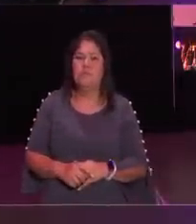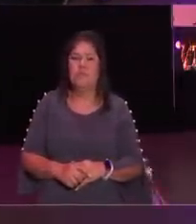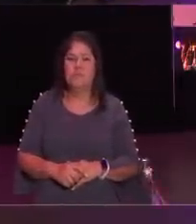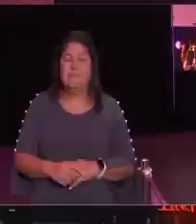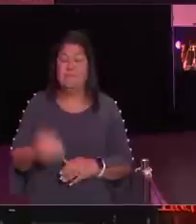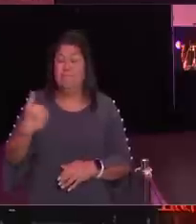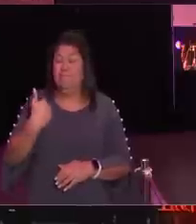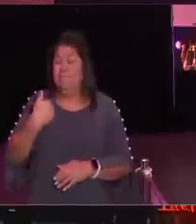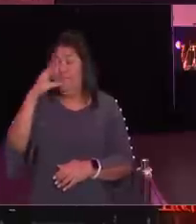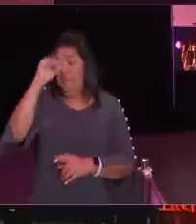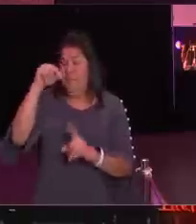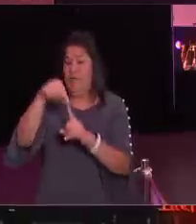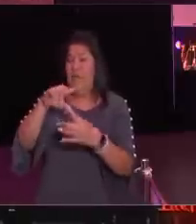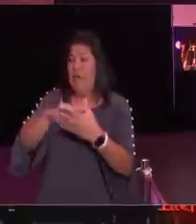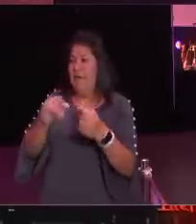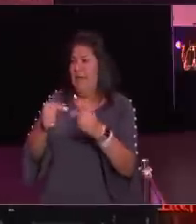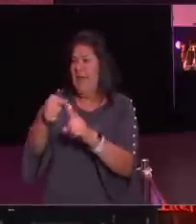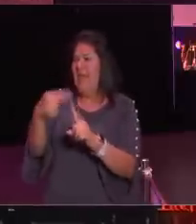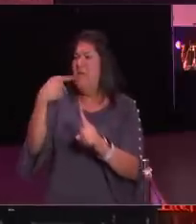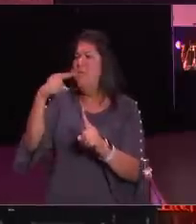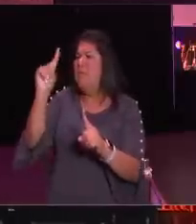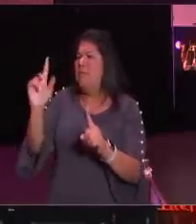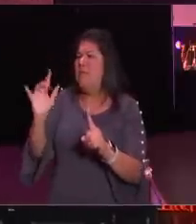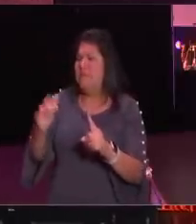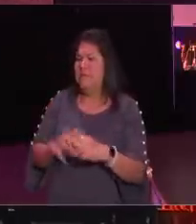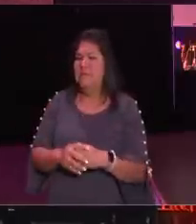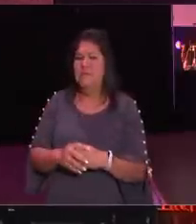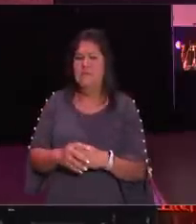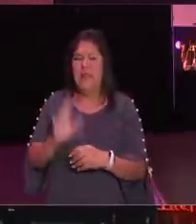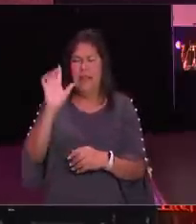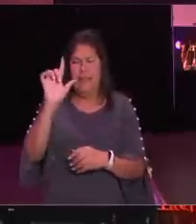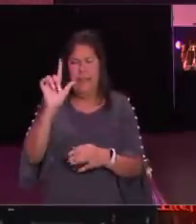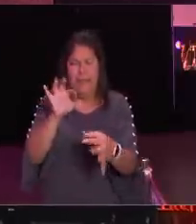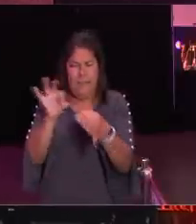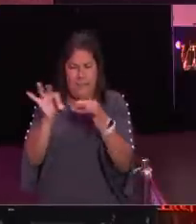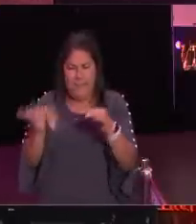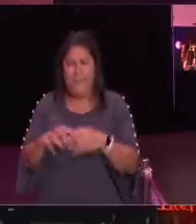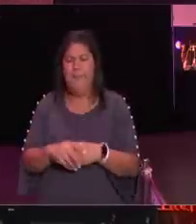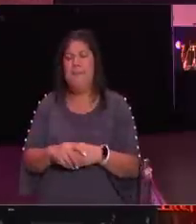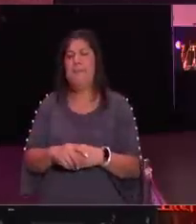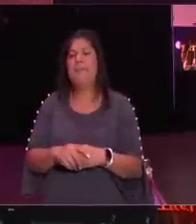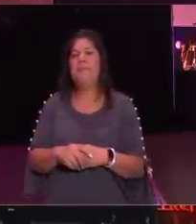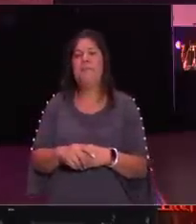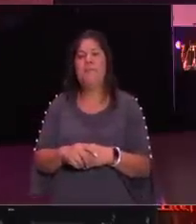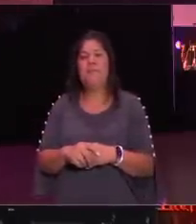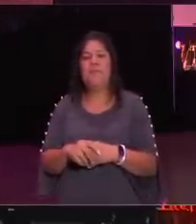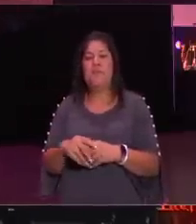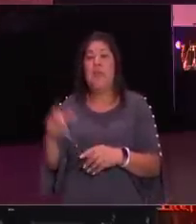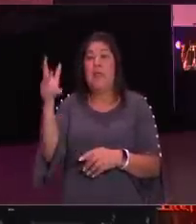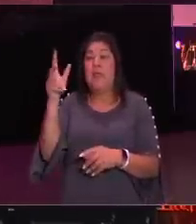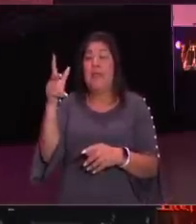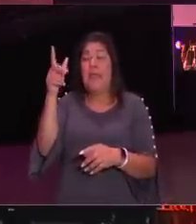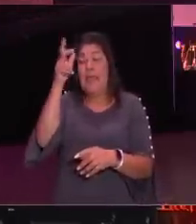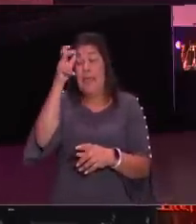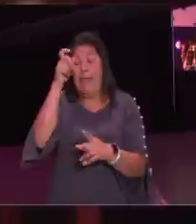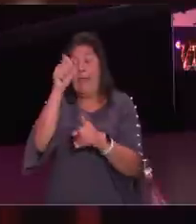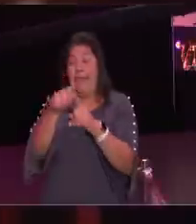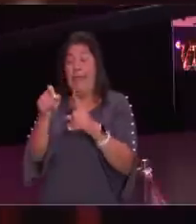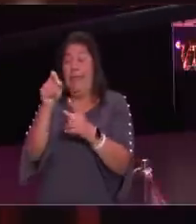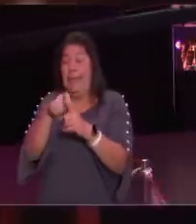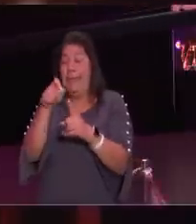This young child had a purpose to fulfill that we'll see a little later. So the enemy attacks him in his mind, his